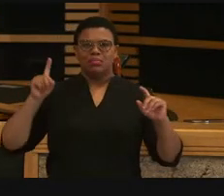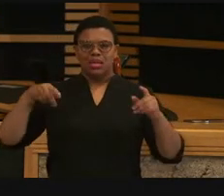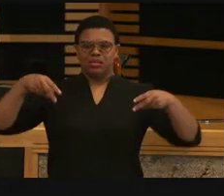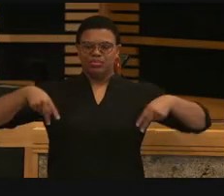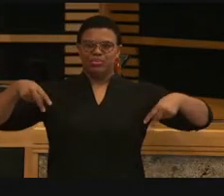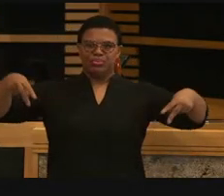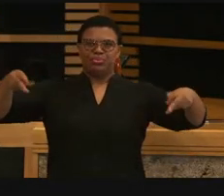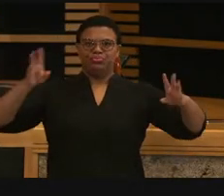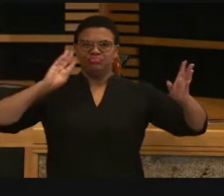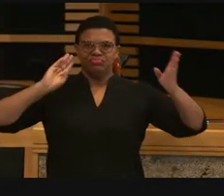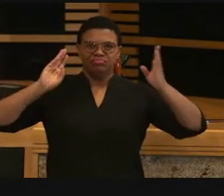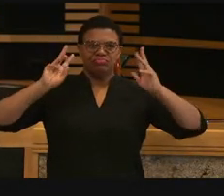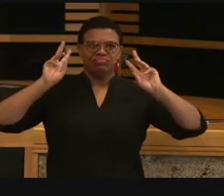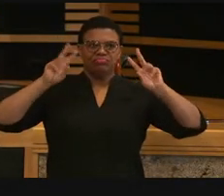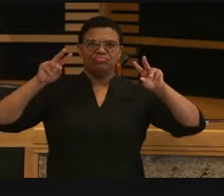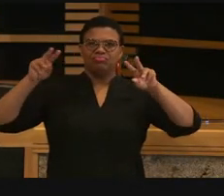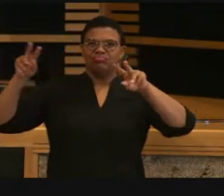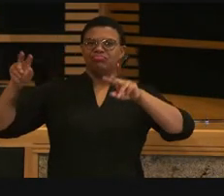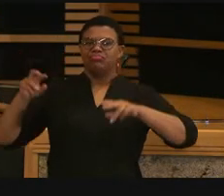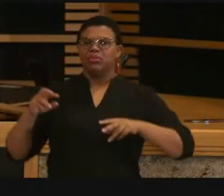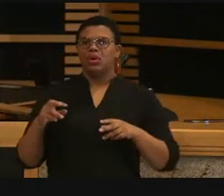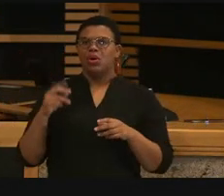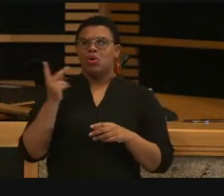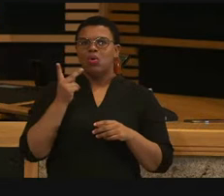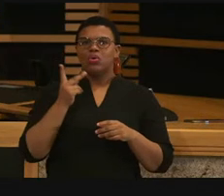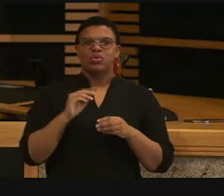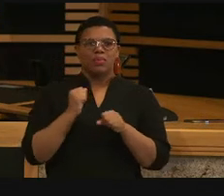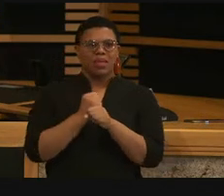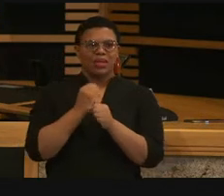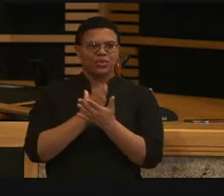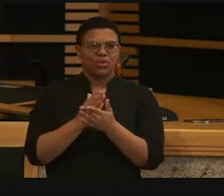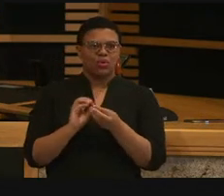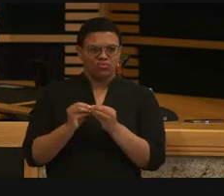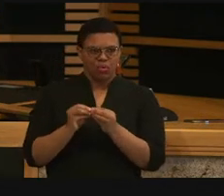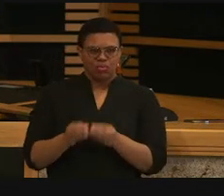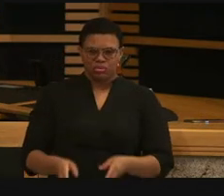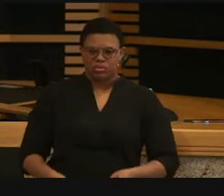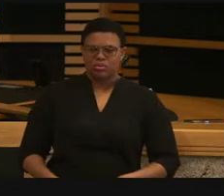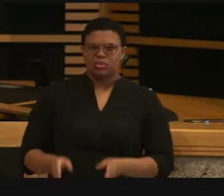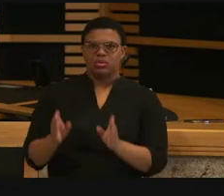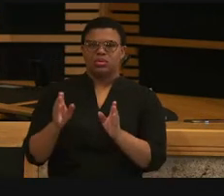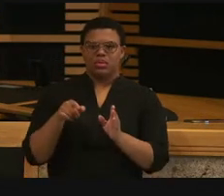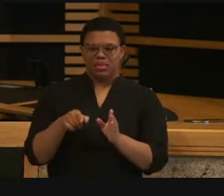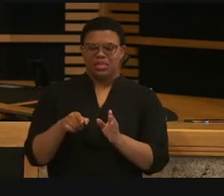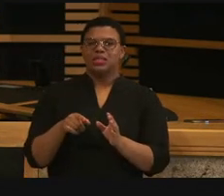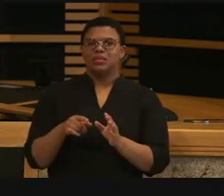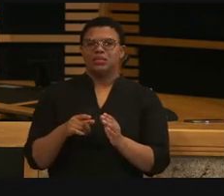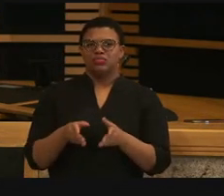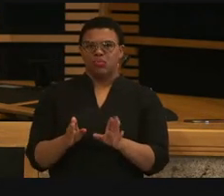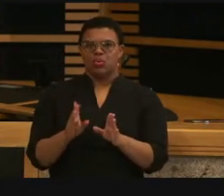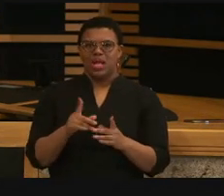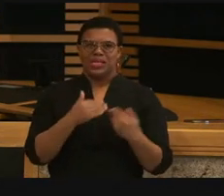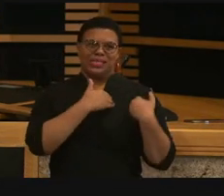safety campaigns, and repairing and maintaining roads to ensure that they are safe for use.